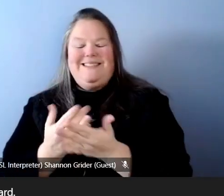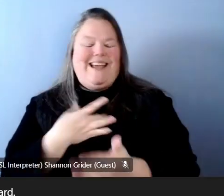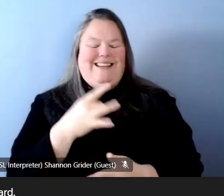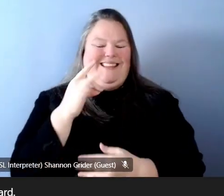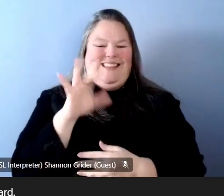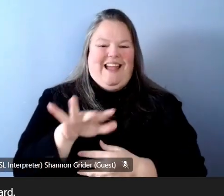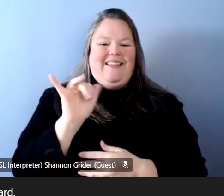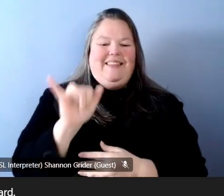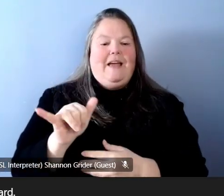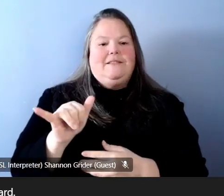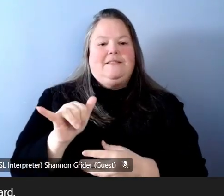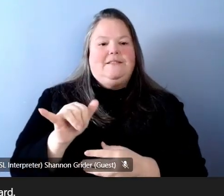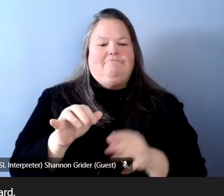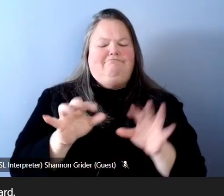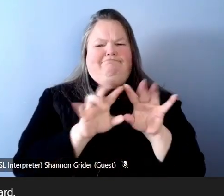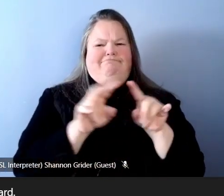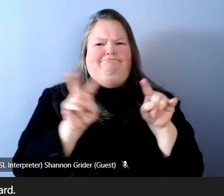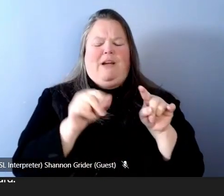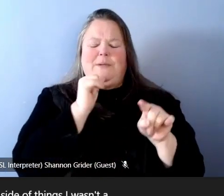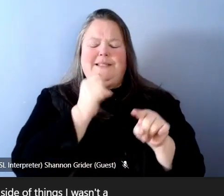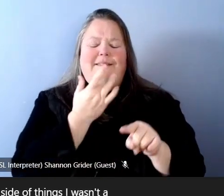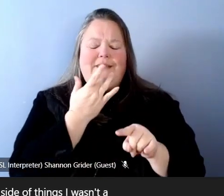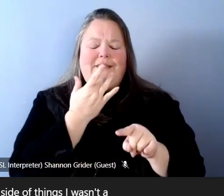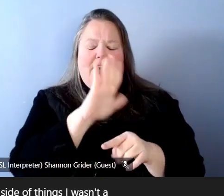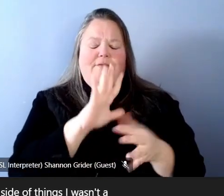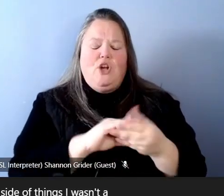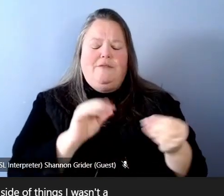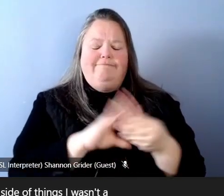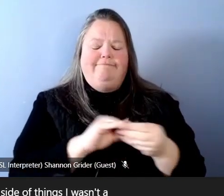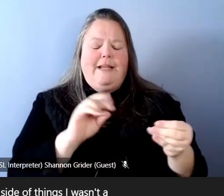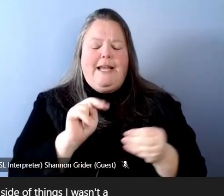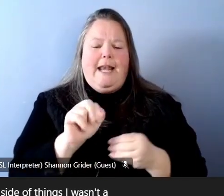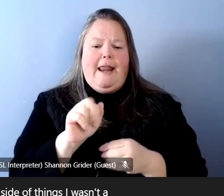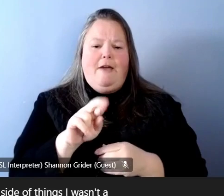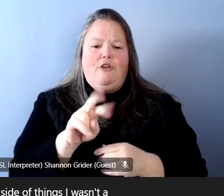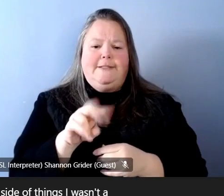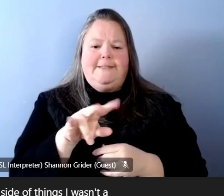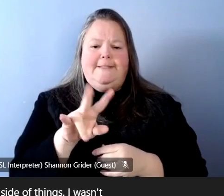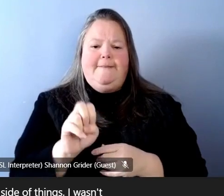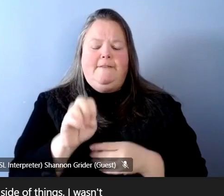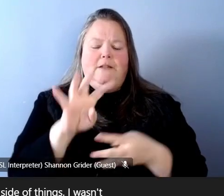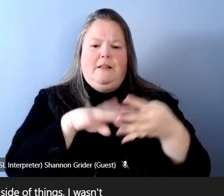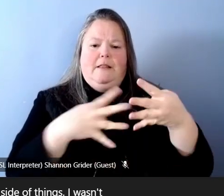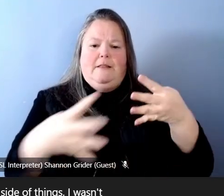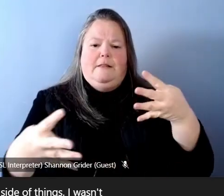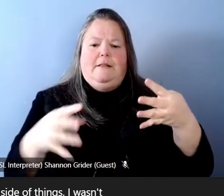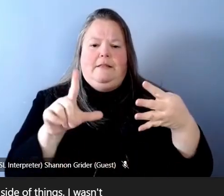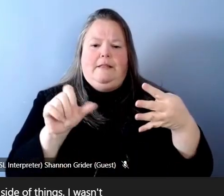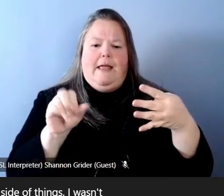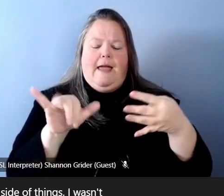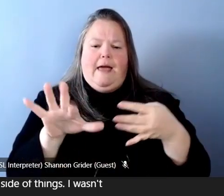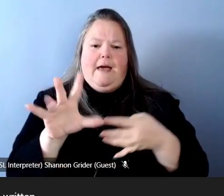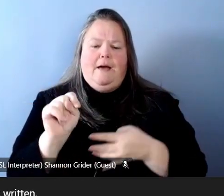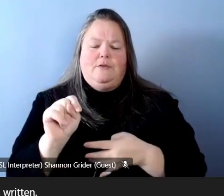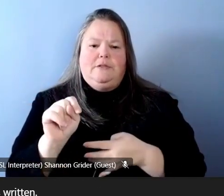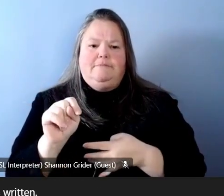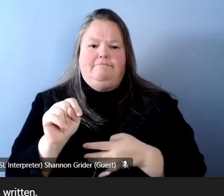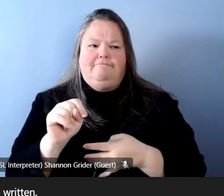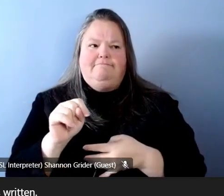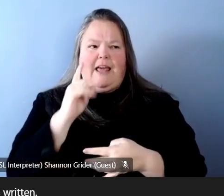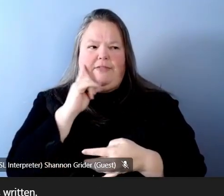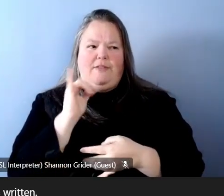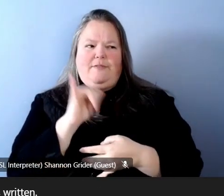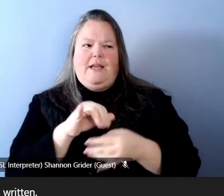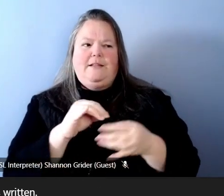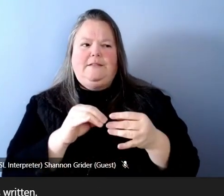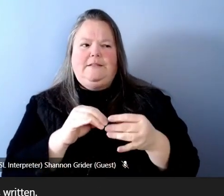of an English side of things. I wasn't a fan of the layout and the way it was written. I felt like it needed more and kind of a